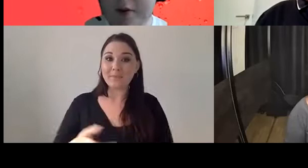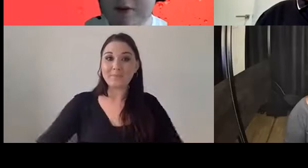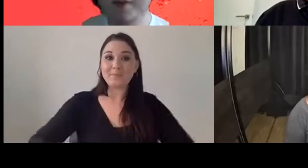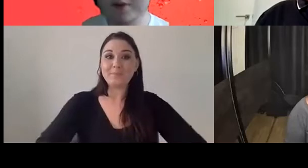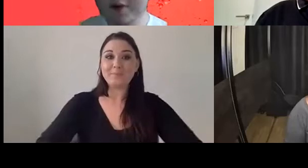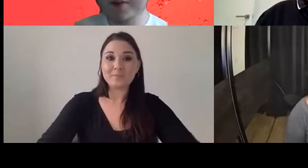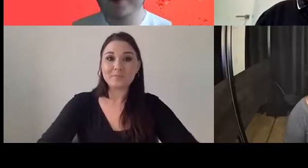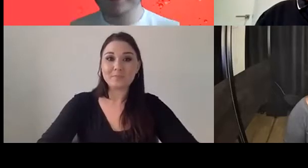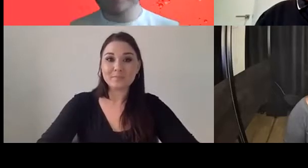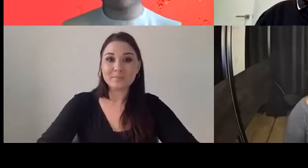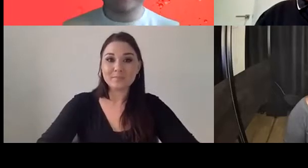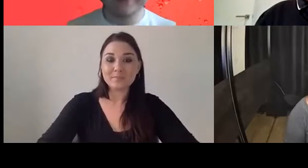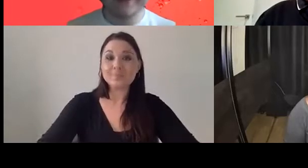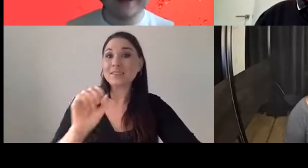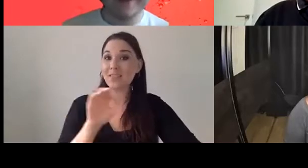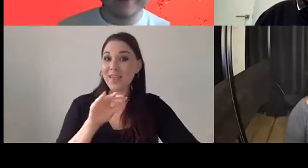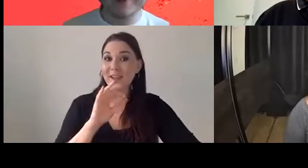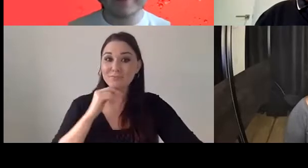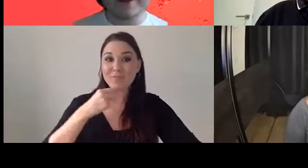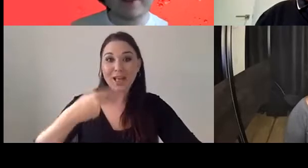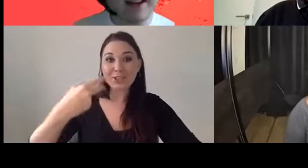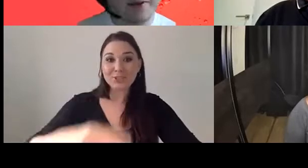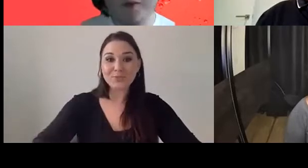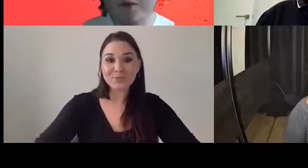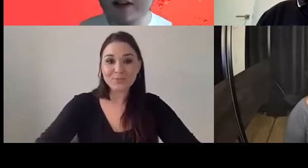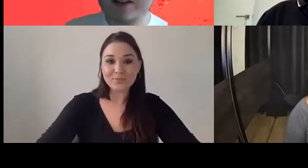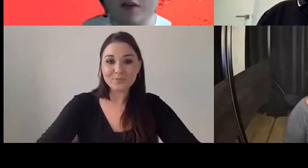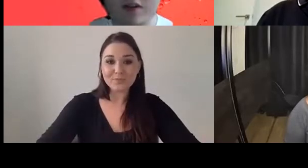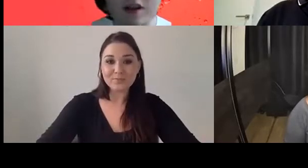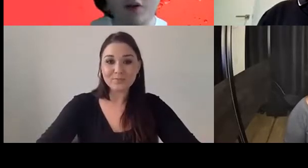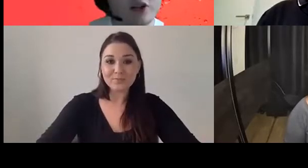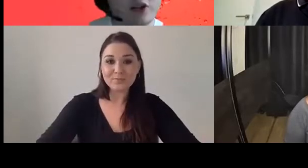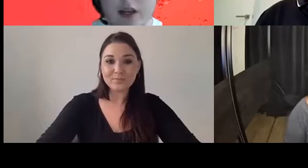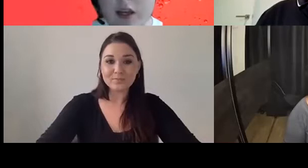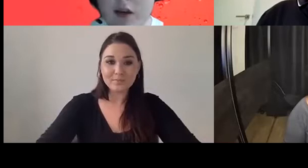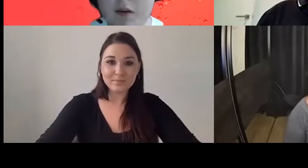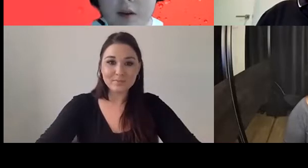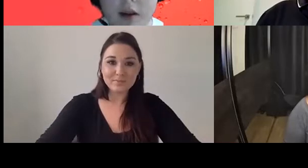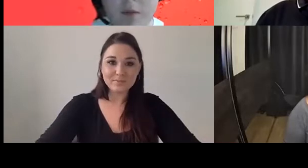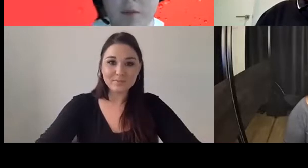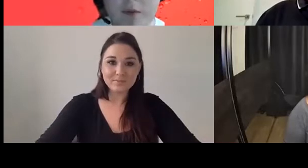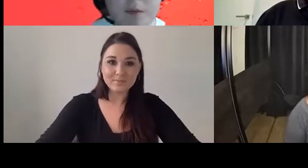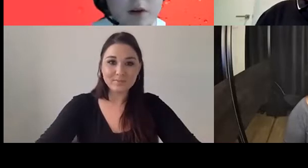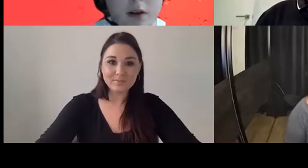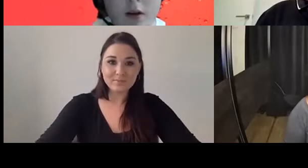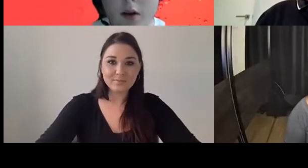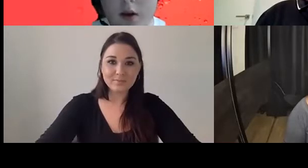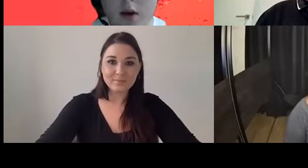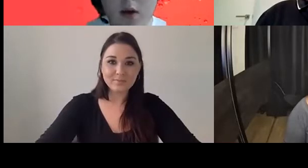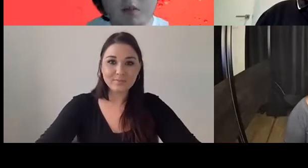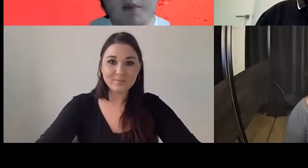in the background, there we go, the poll is there. And so, yeah, feel free to answer that question. I'll read it again for anybody